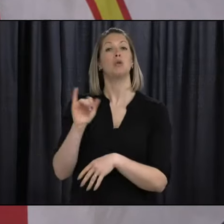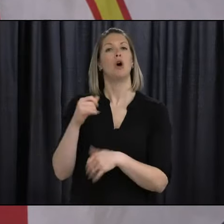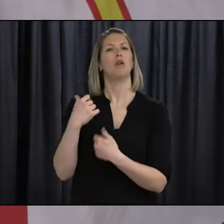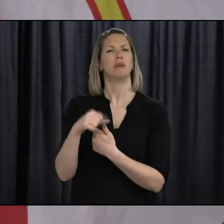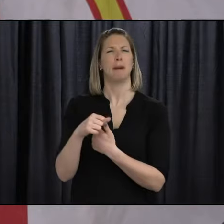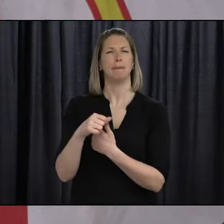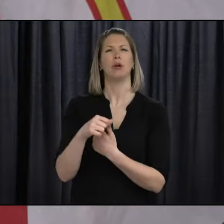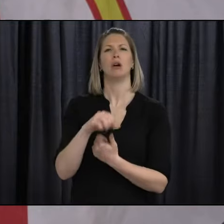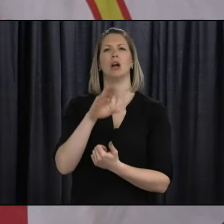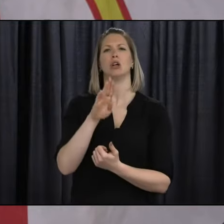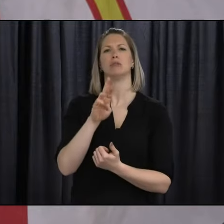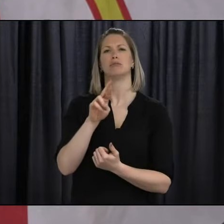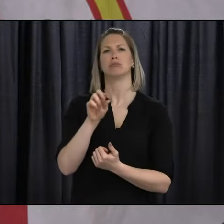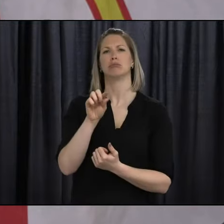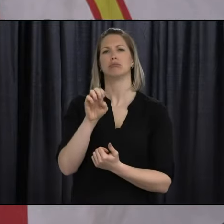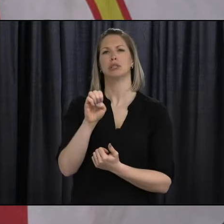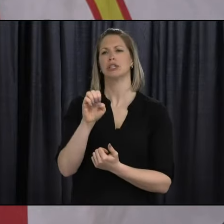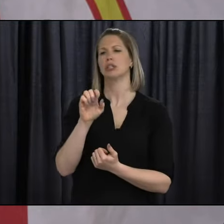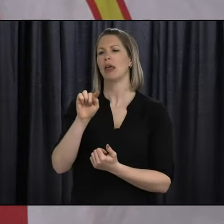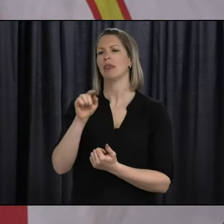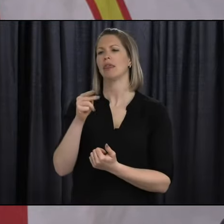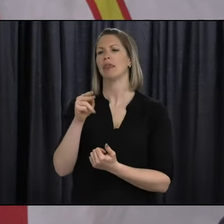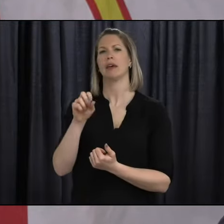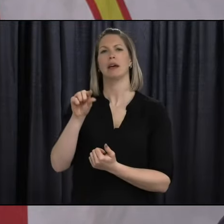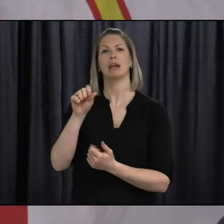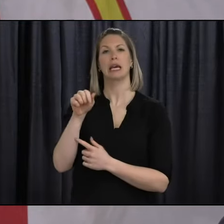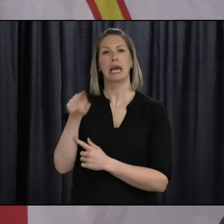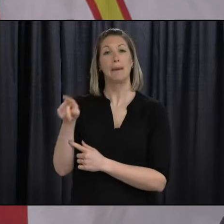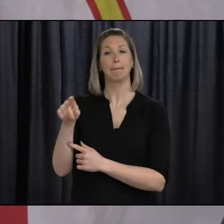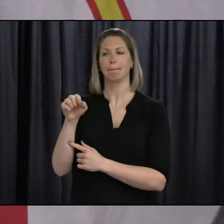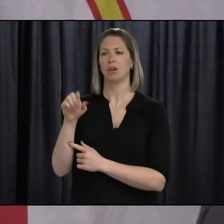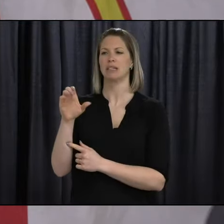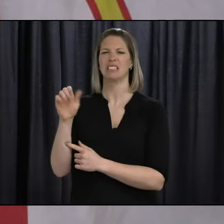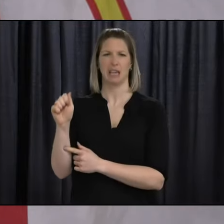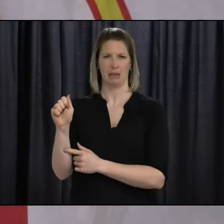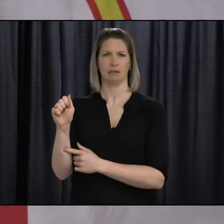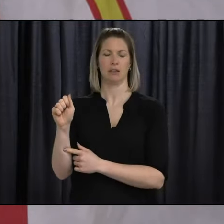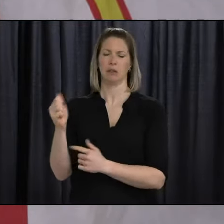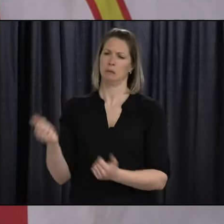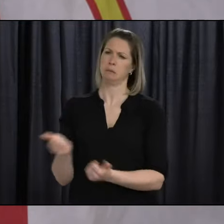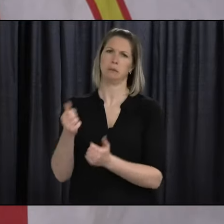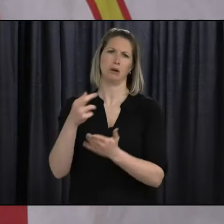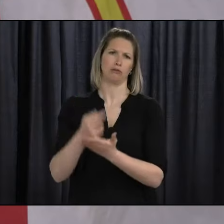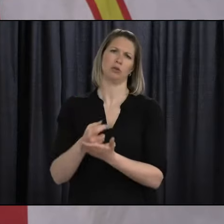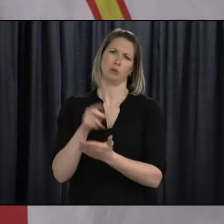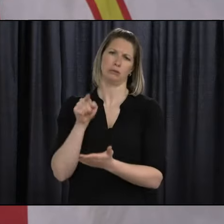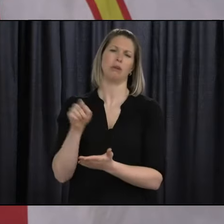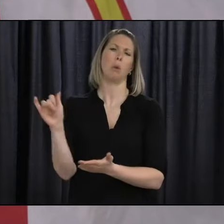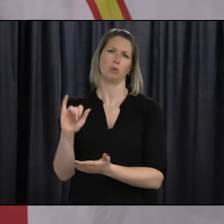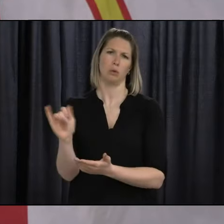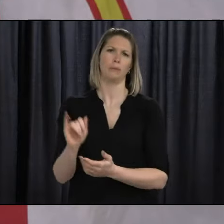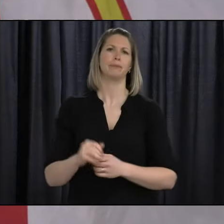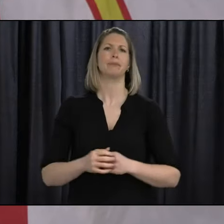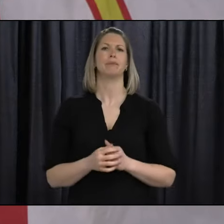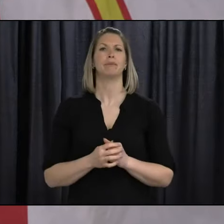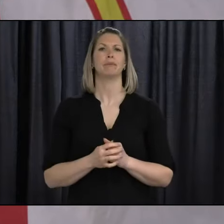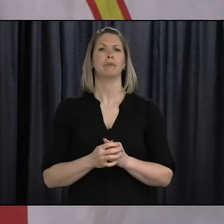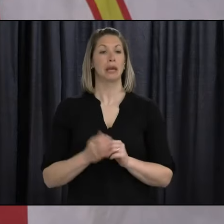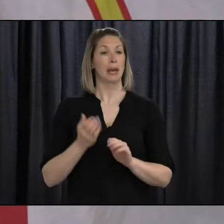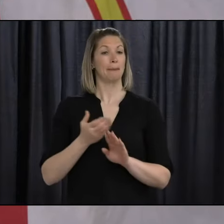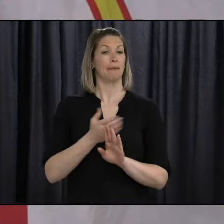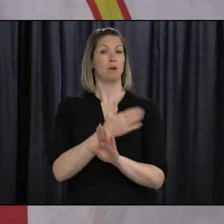of course, bridgethegap.ca. So, as I conclude my remarks today, that I also